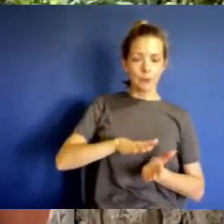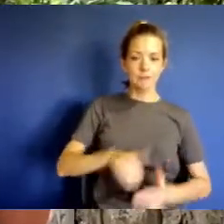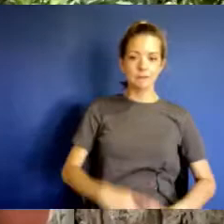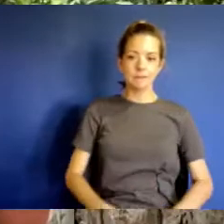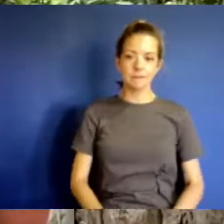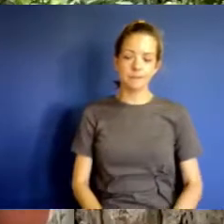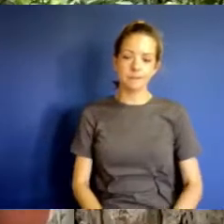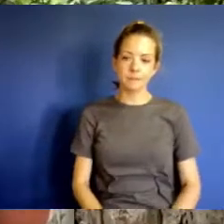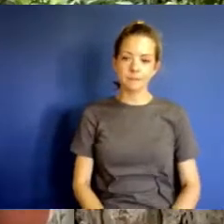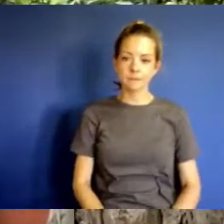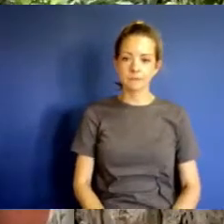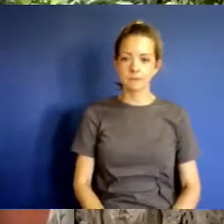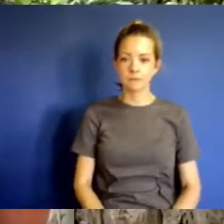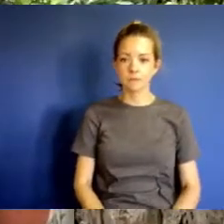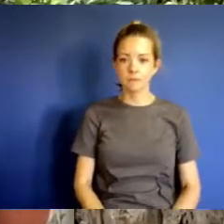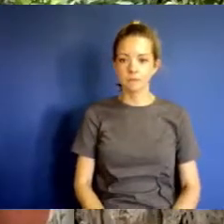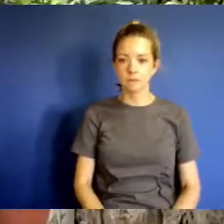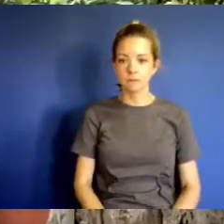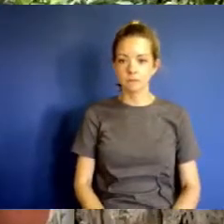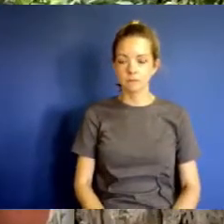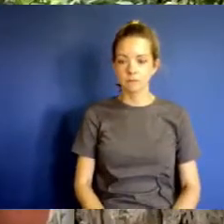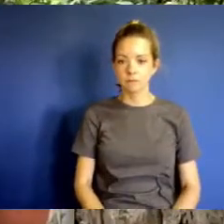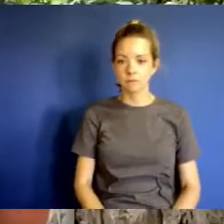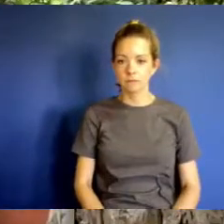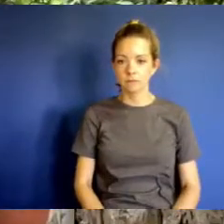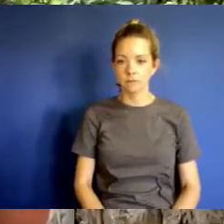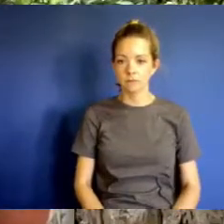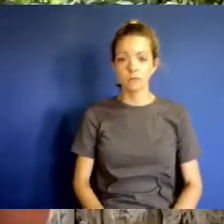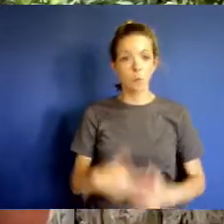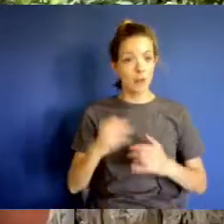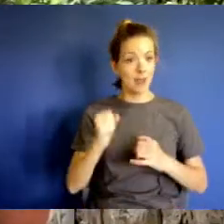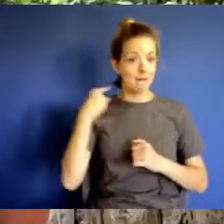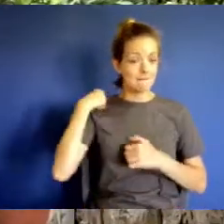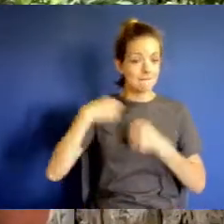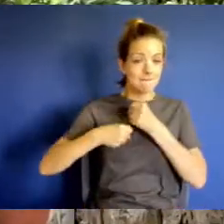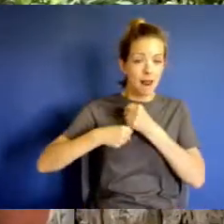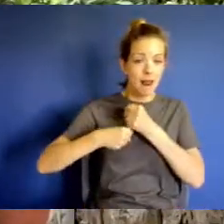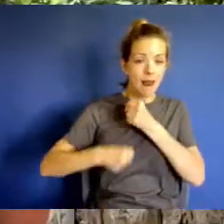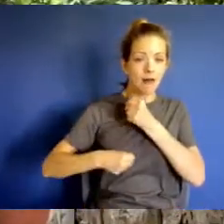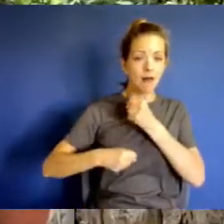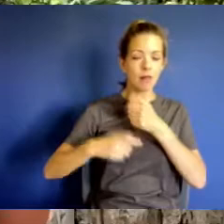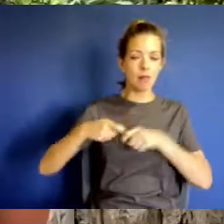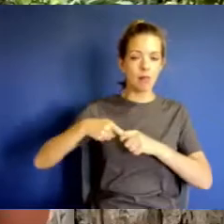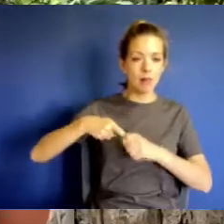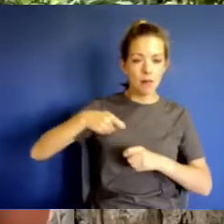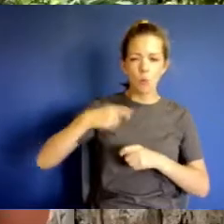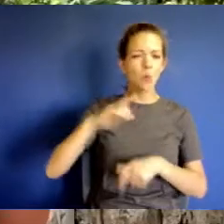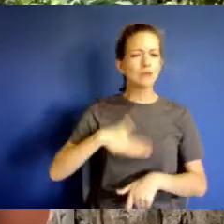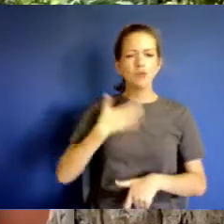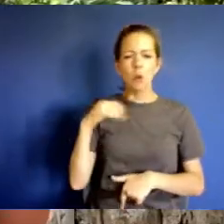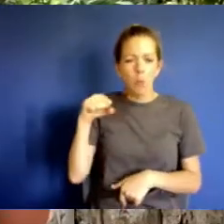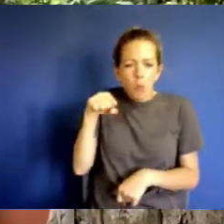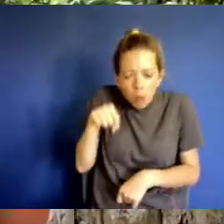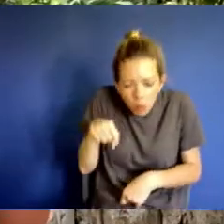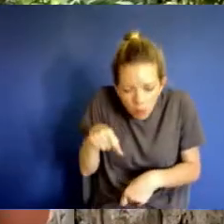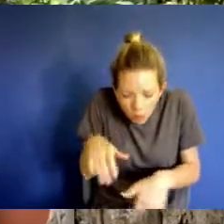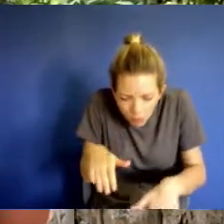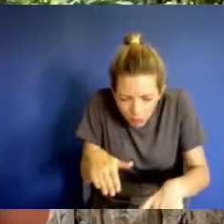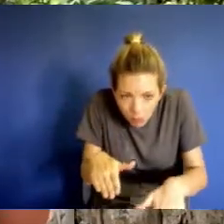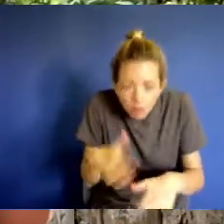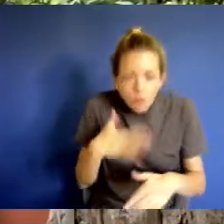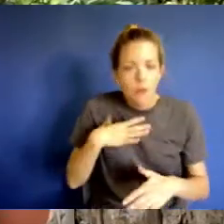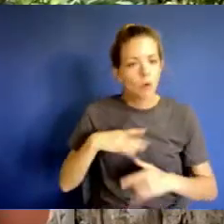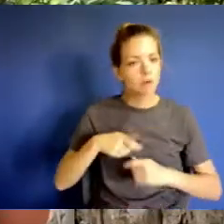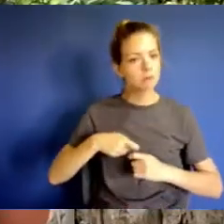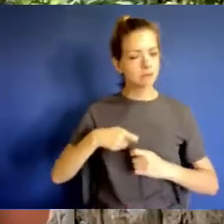then everything else sort of happens from there. And it means we've still got space and length. And then we're really trying not to do this, which